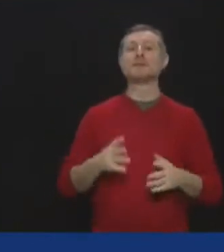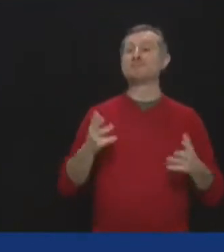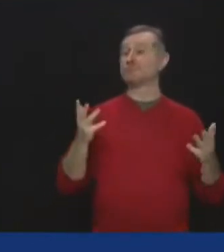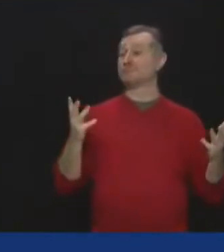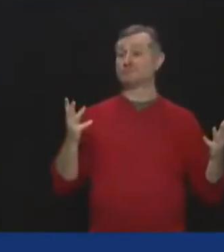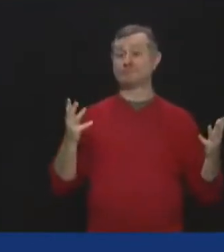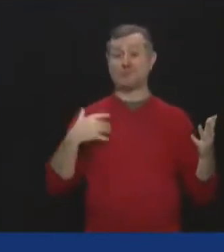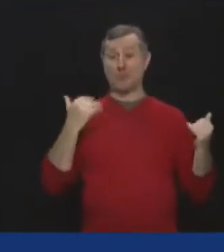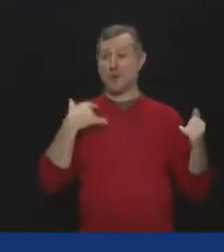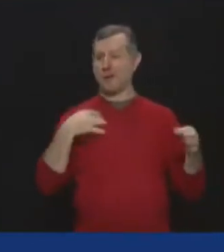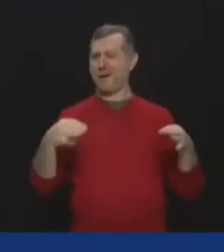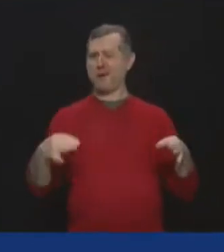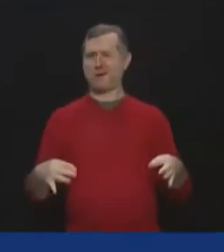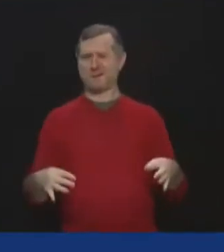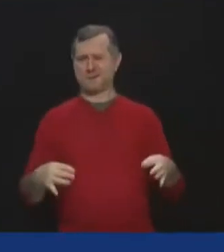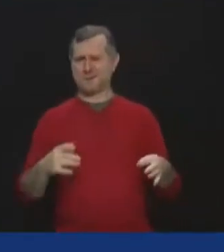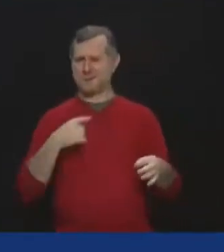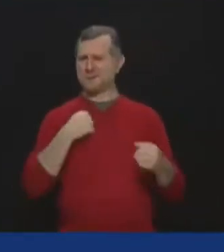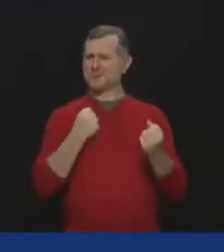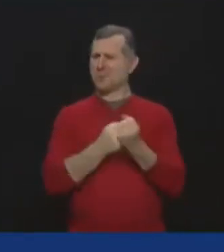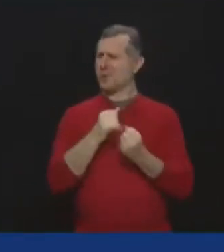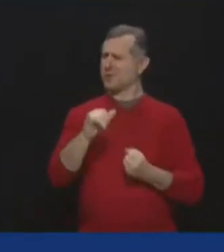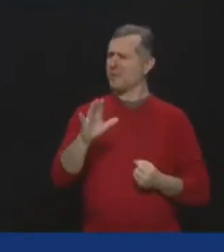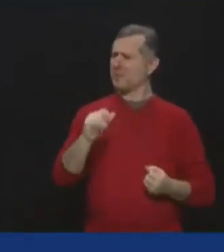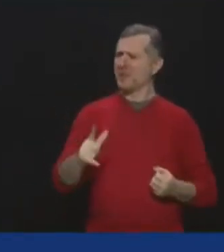go through all that?